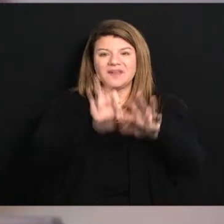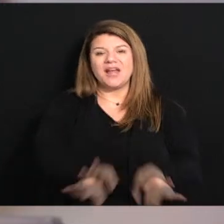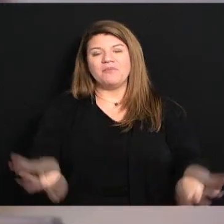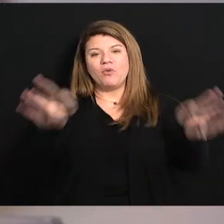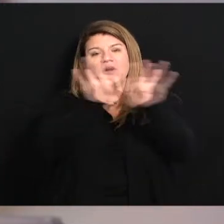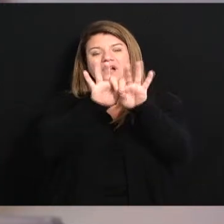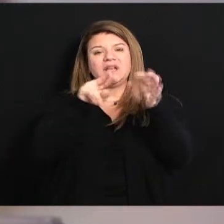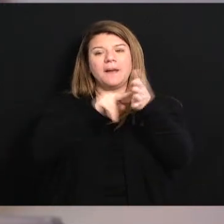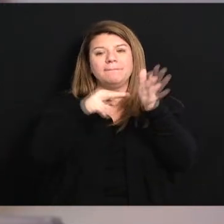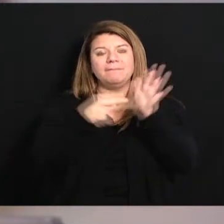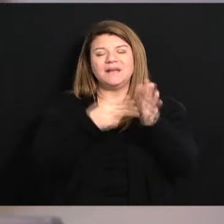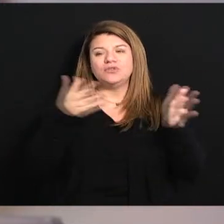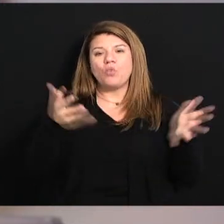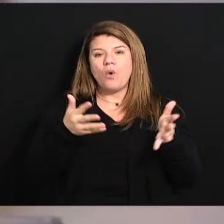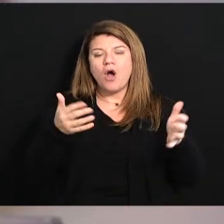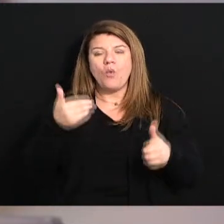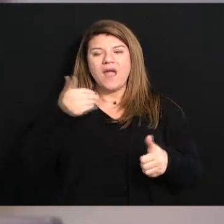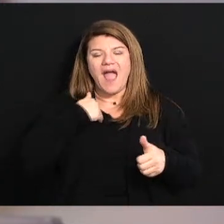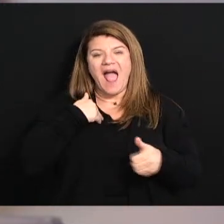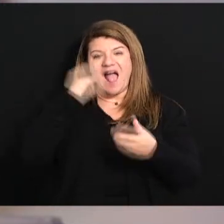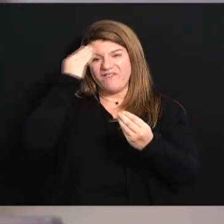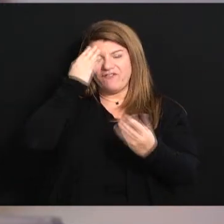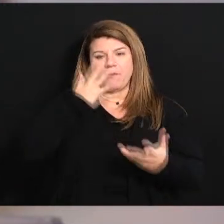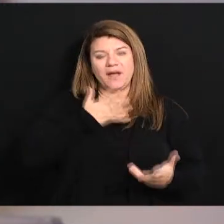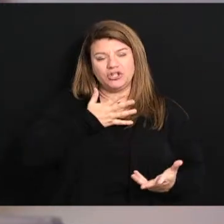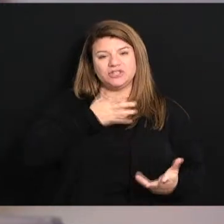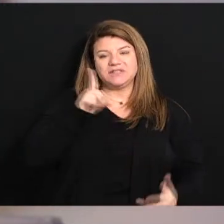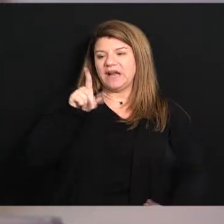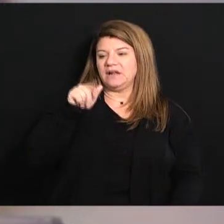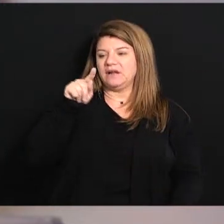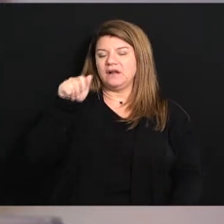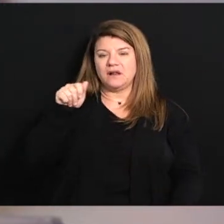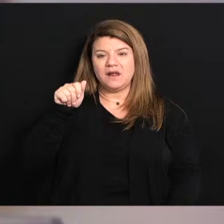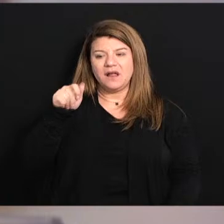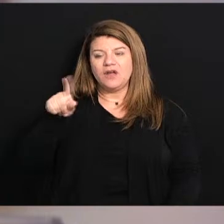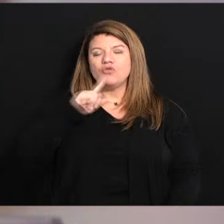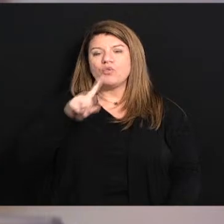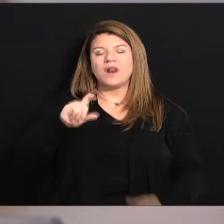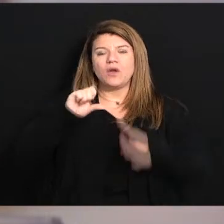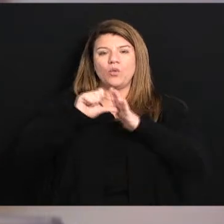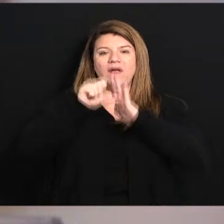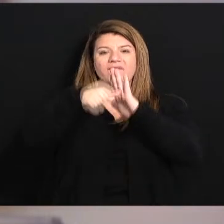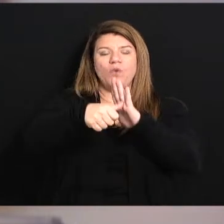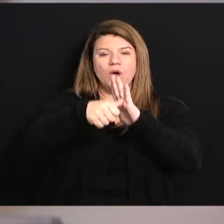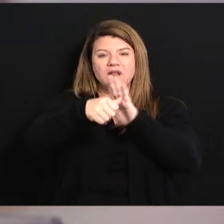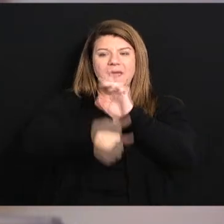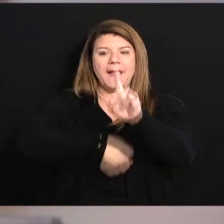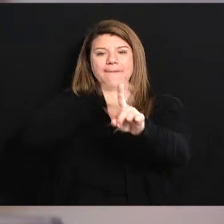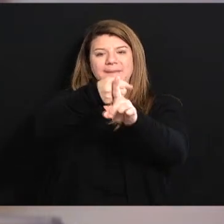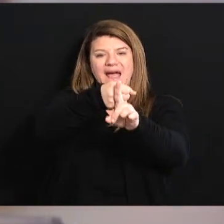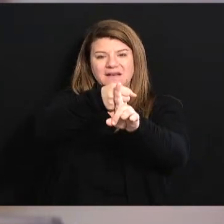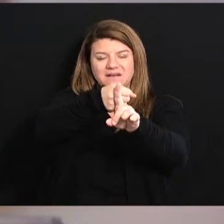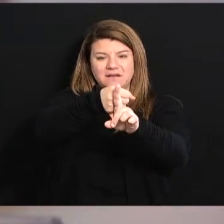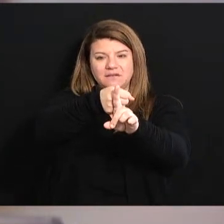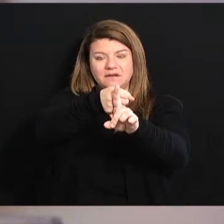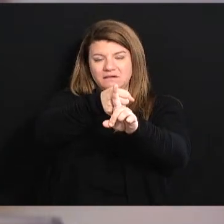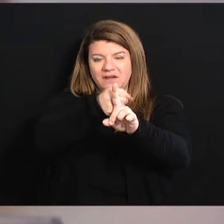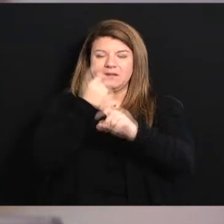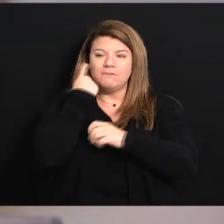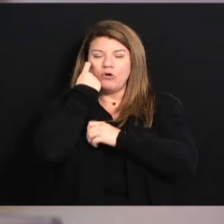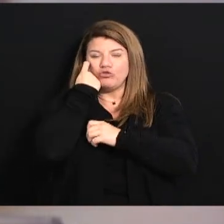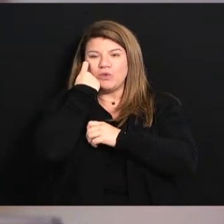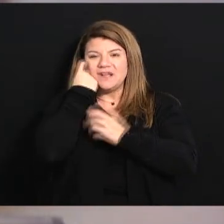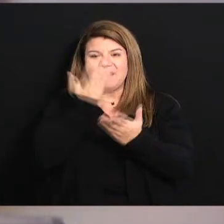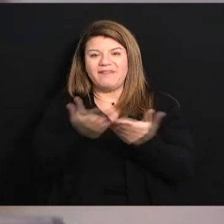is emerging data to really reinforce the impact of the most recent wave that we've